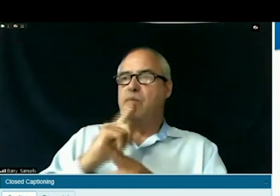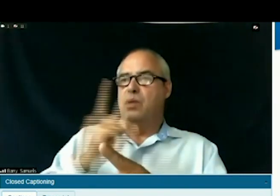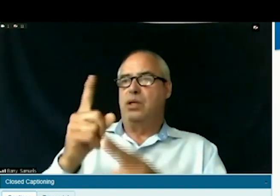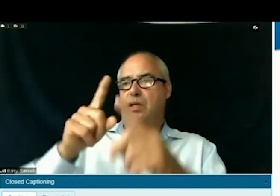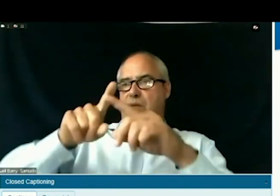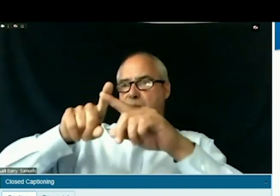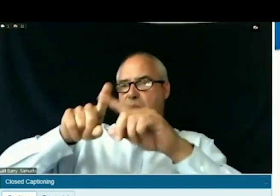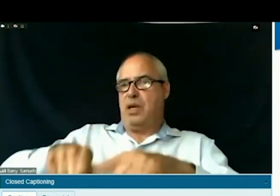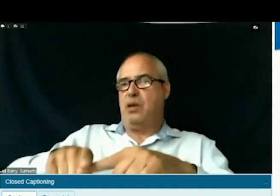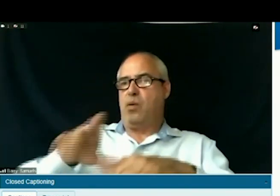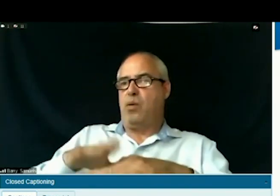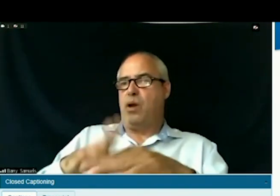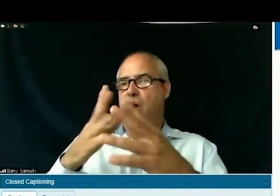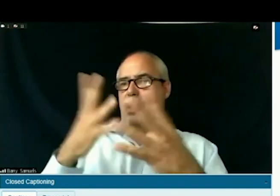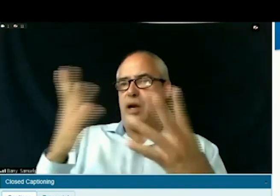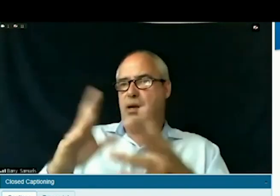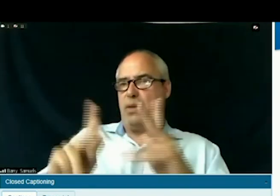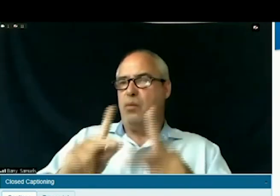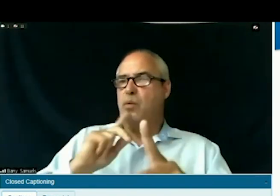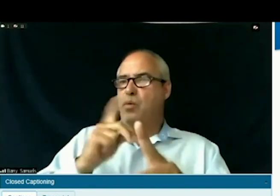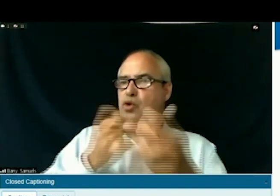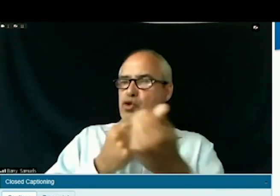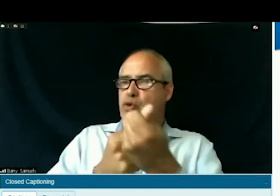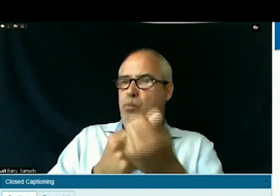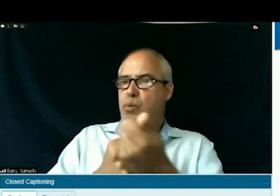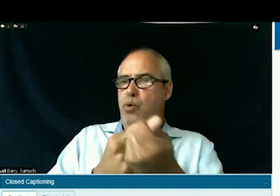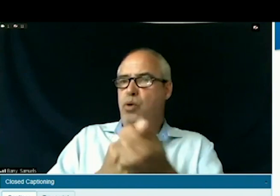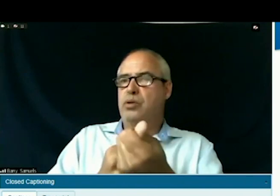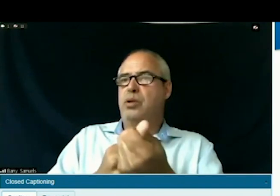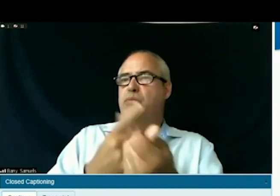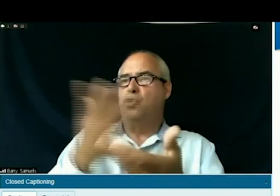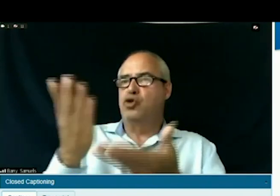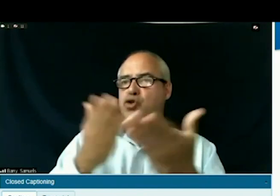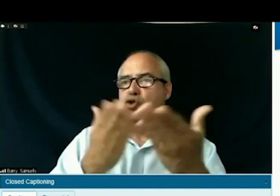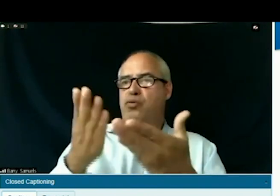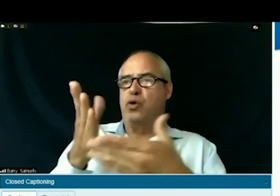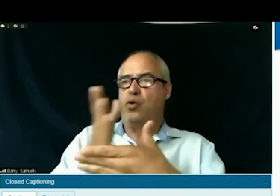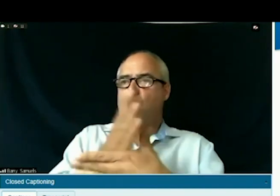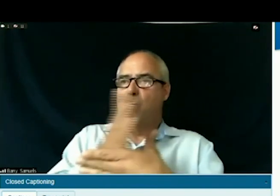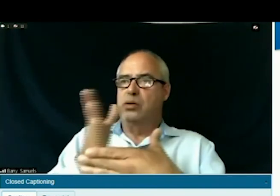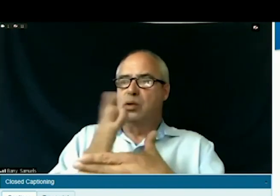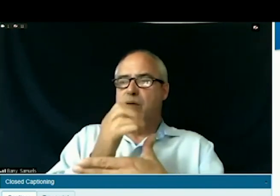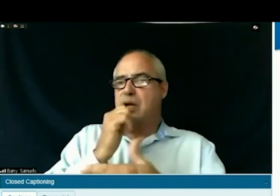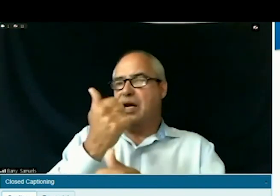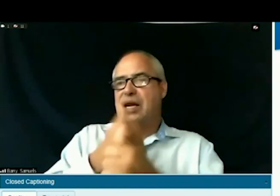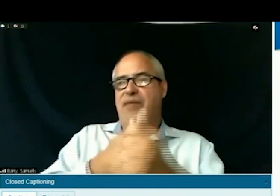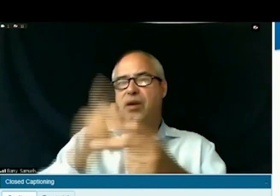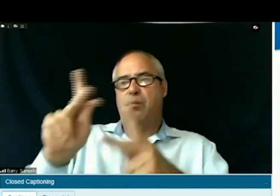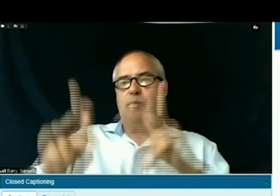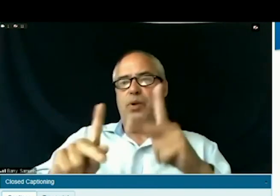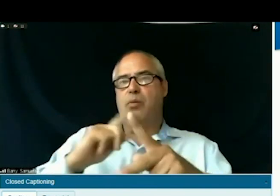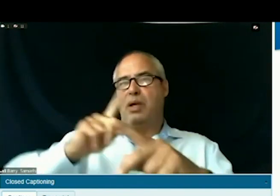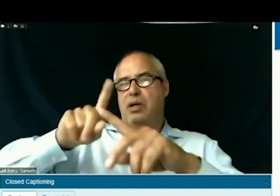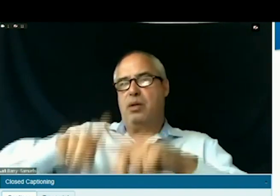rely on a lot of people for support and care and services across the board. So not every single person relies on